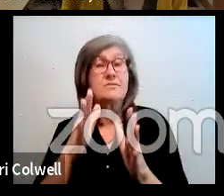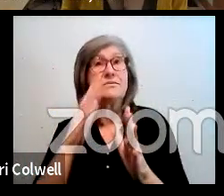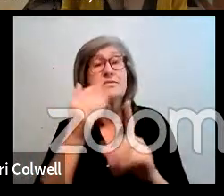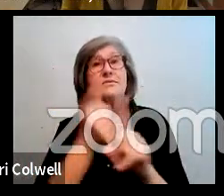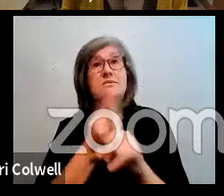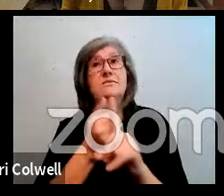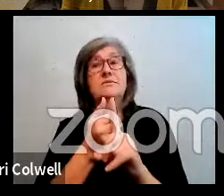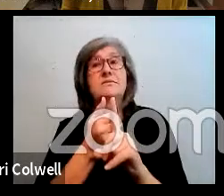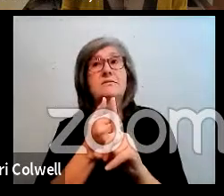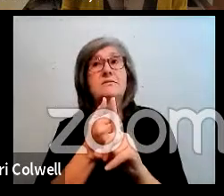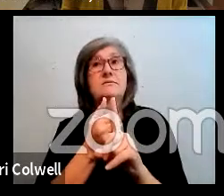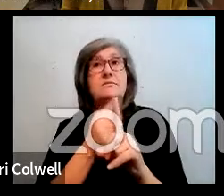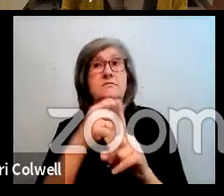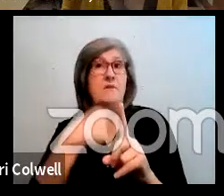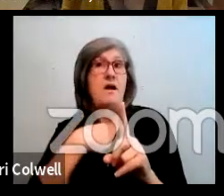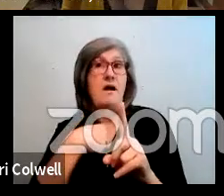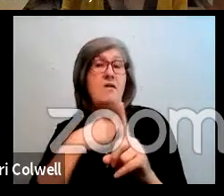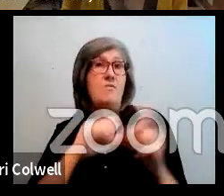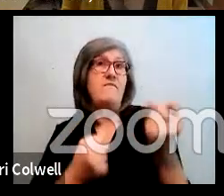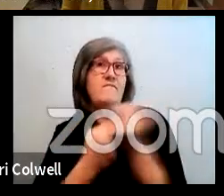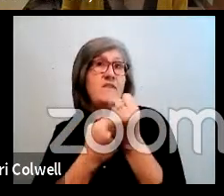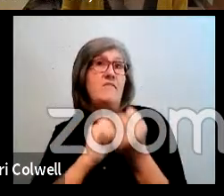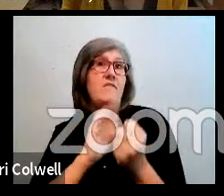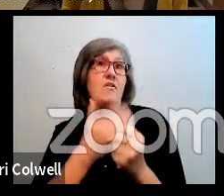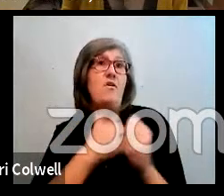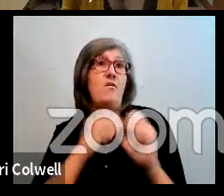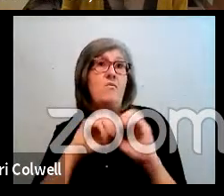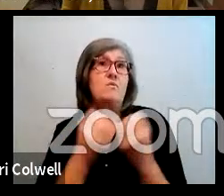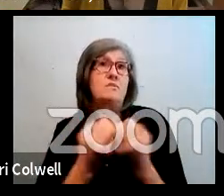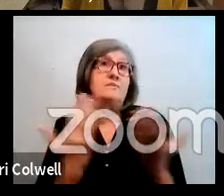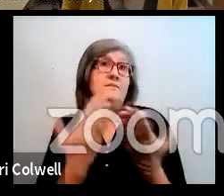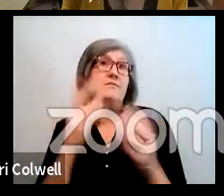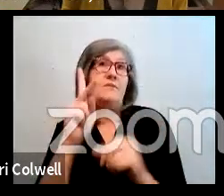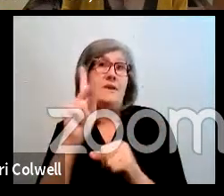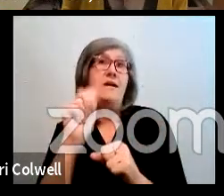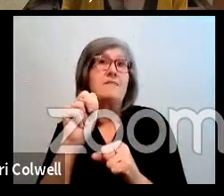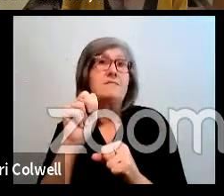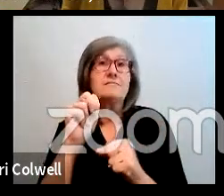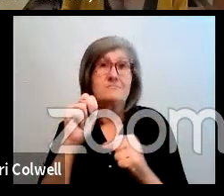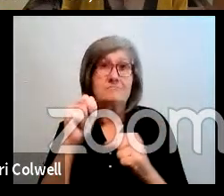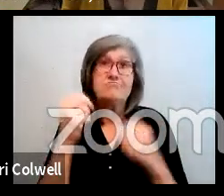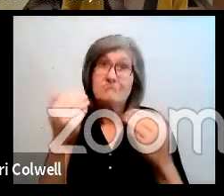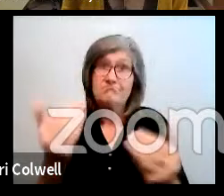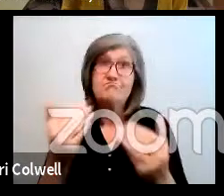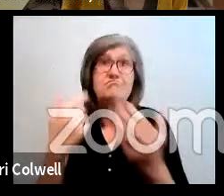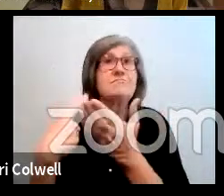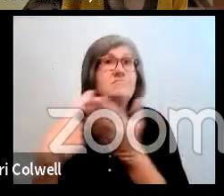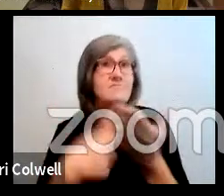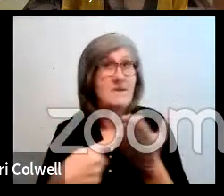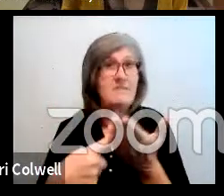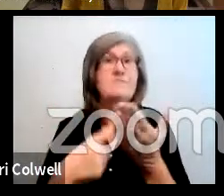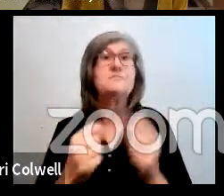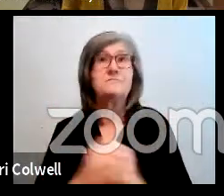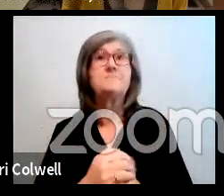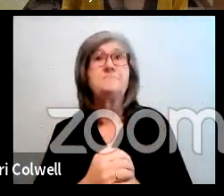of our organizations here in Kansas, at least having that discussion.